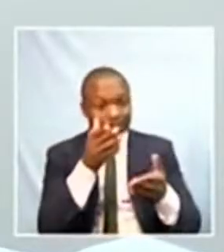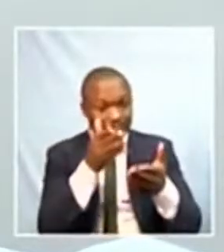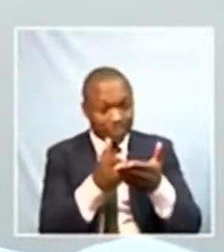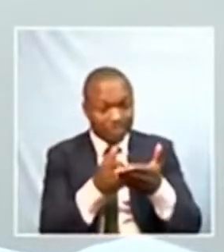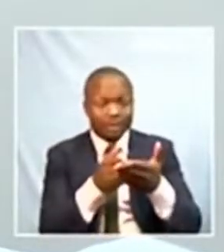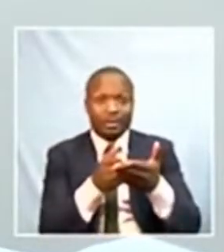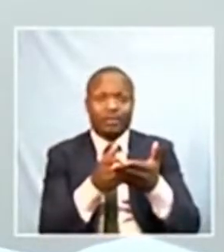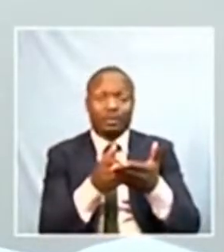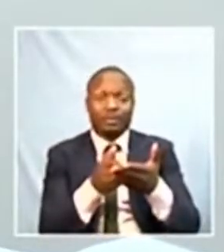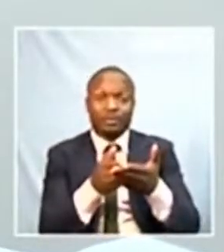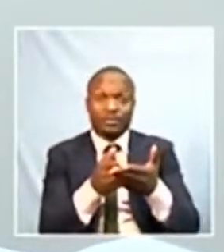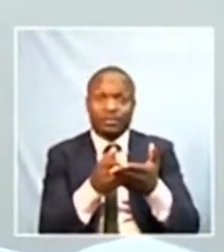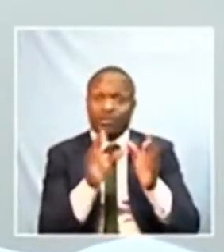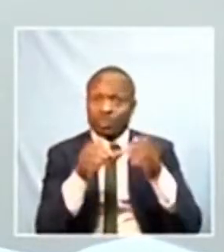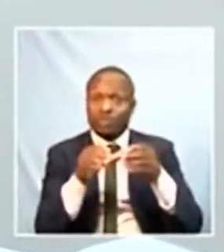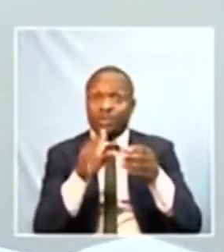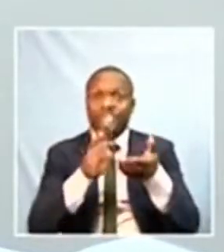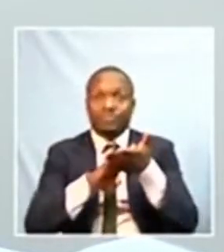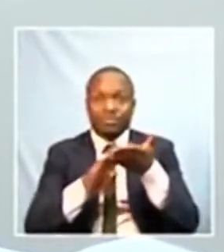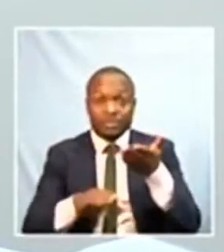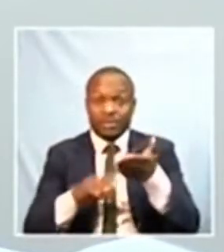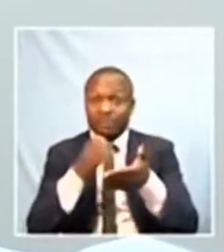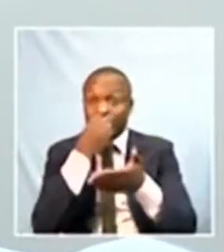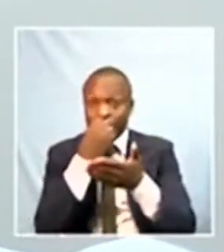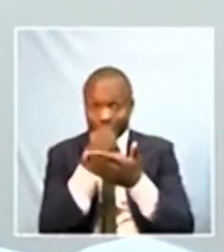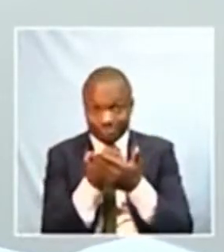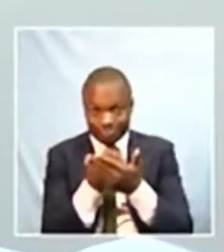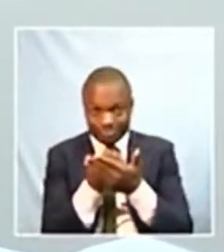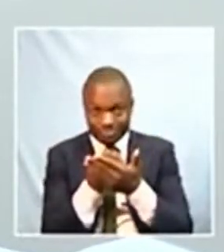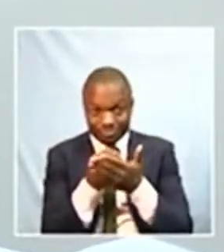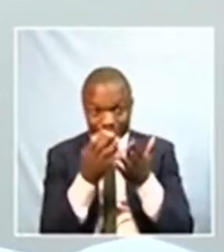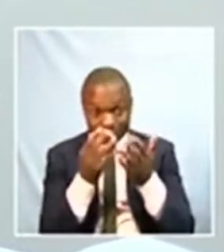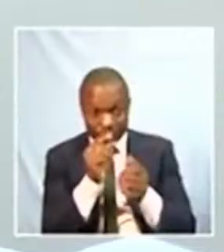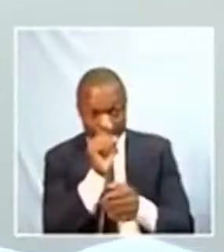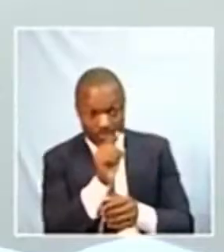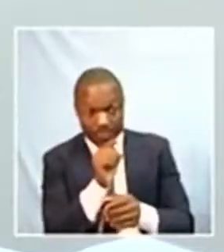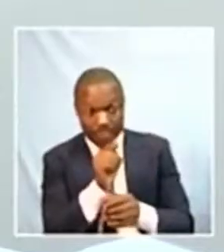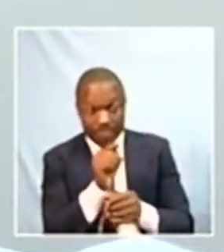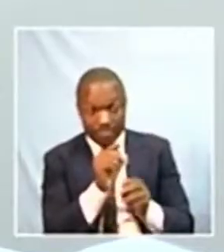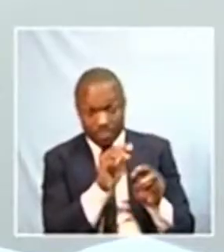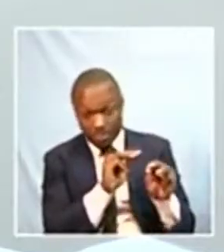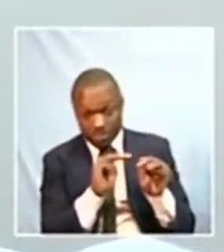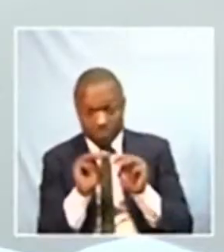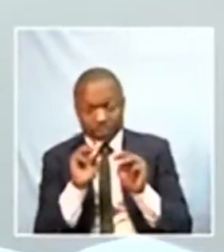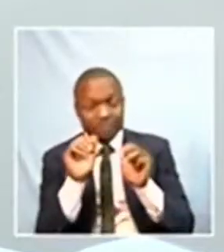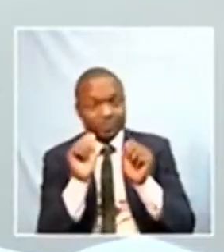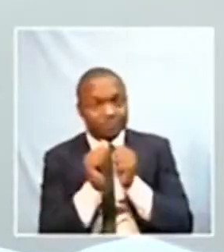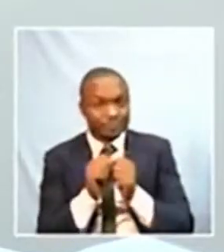an evidence-based committee. And I want you to move with us